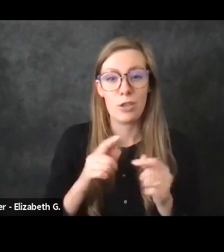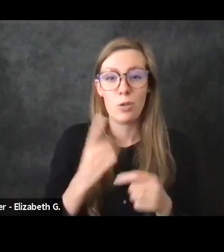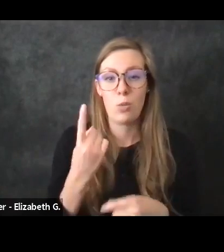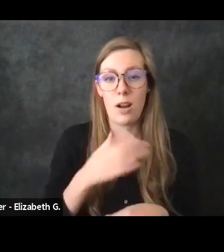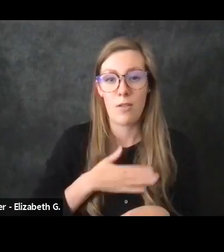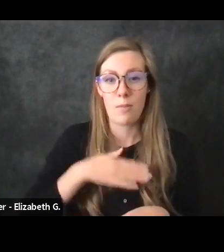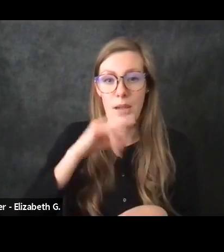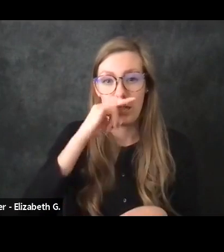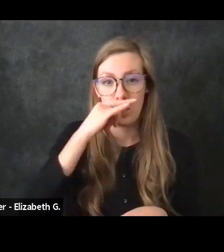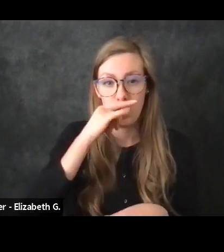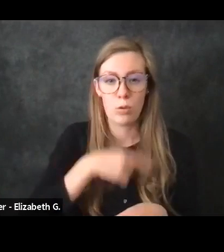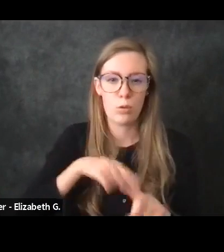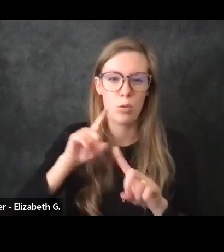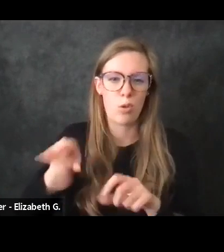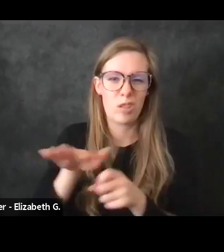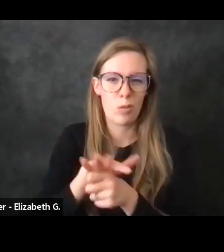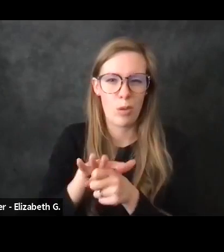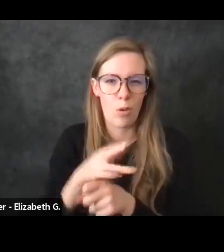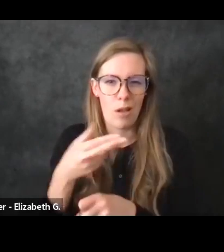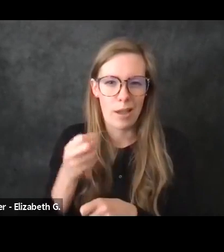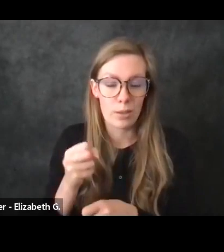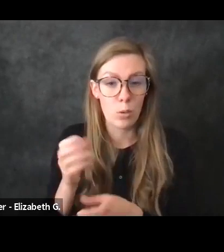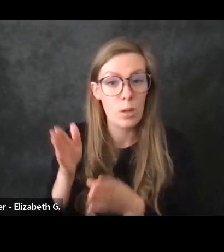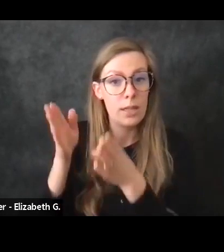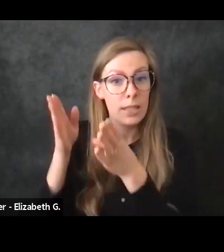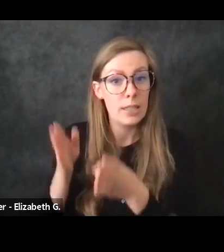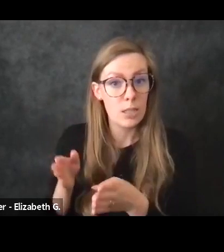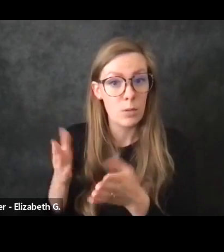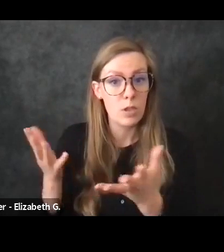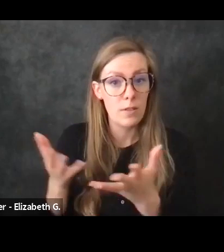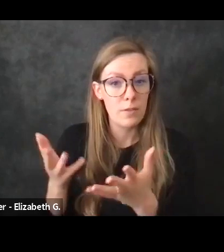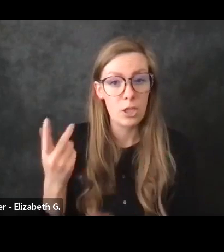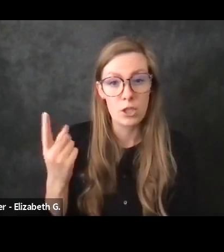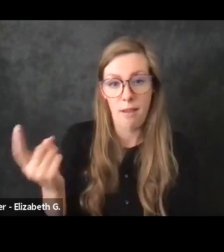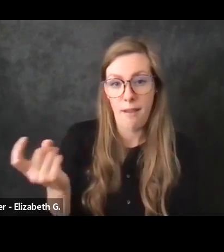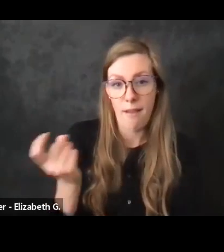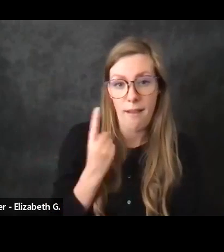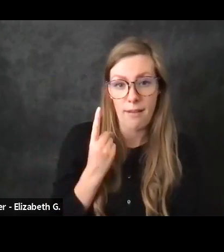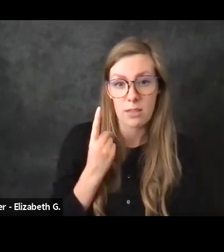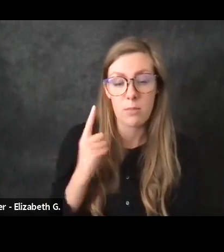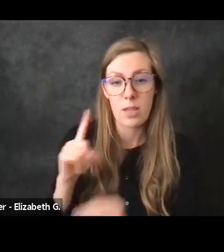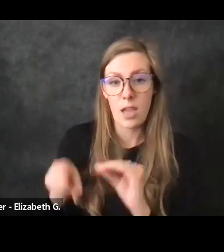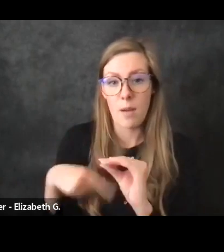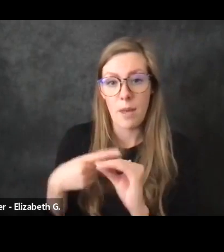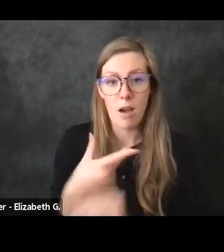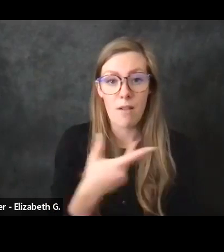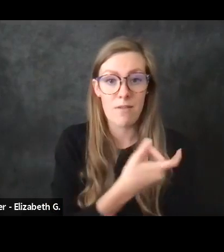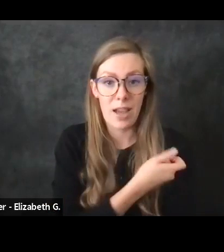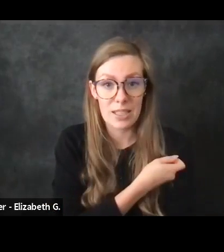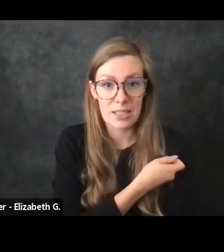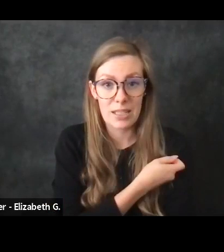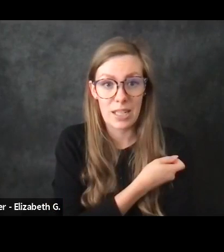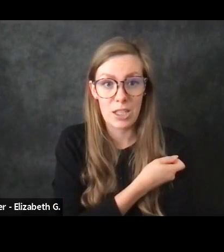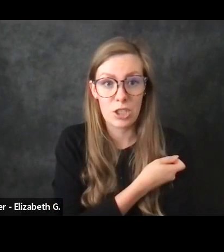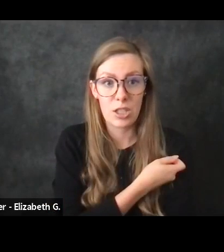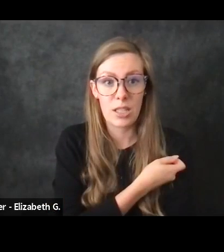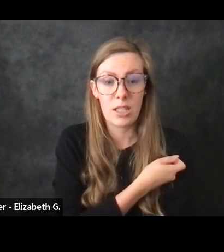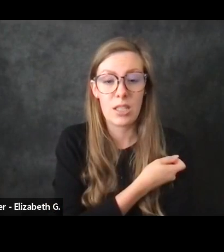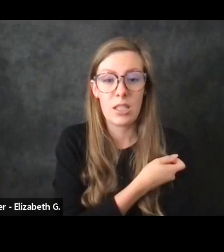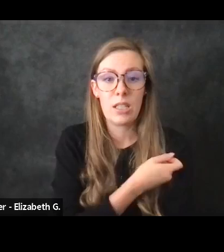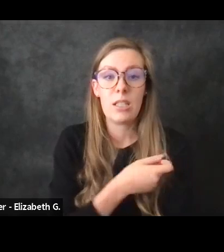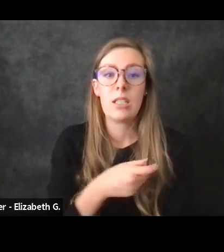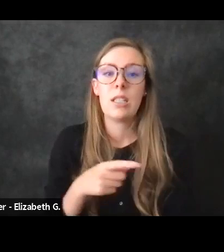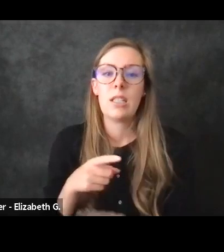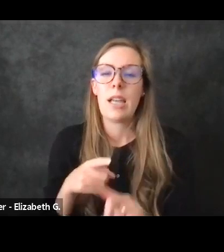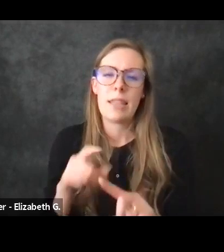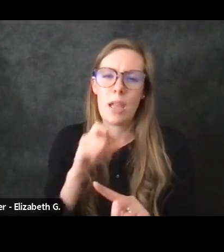a local high school. This individual had asked me some questions about being vaccinated after not being vaccinated for a long period